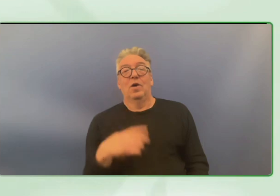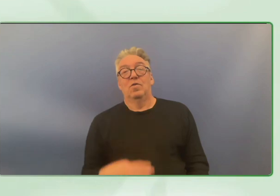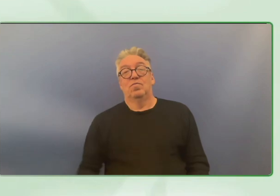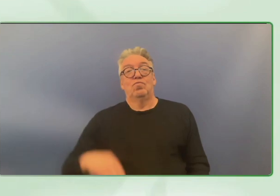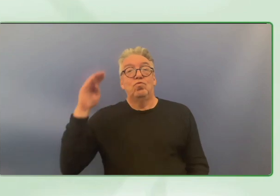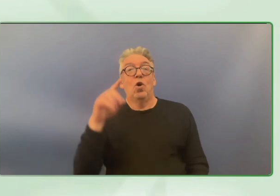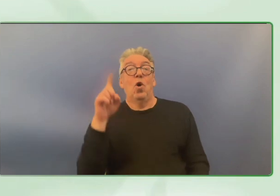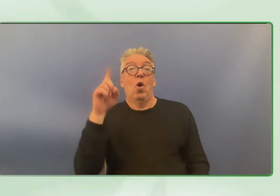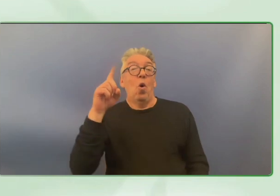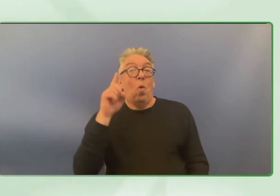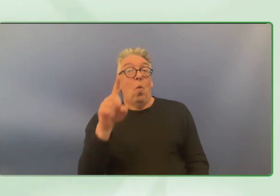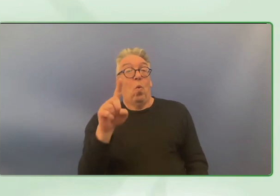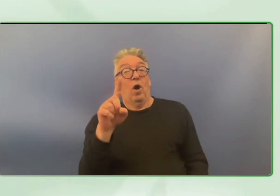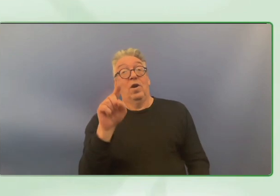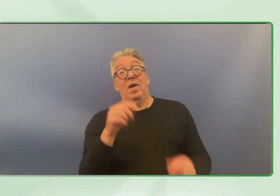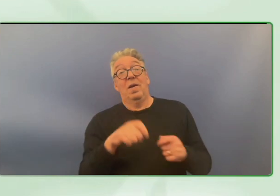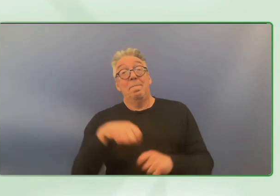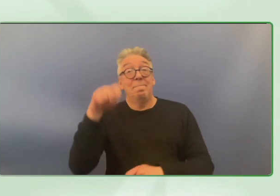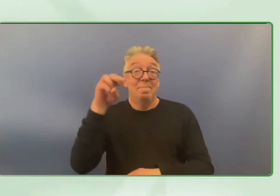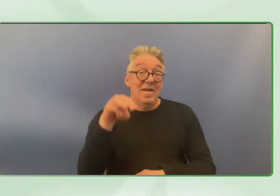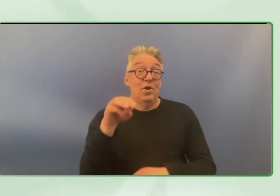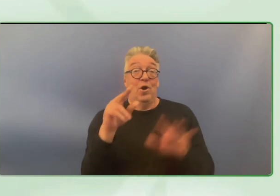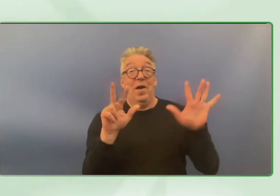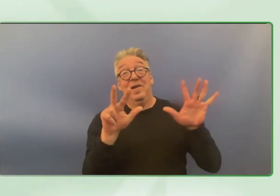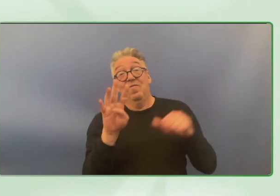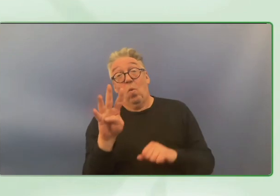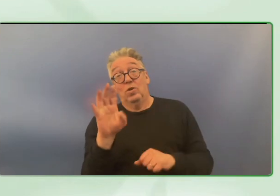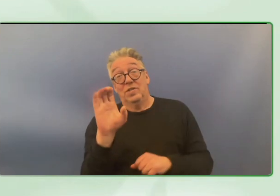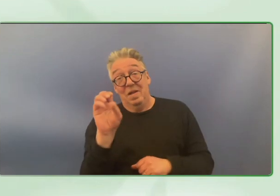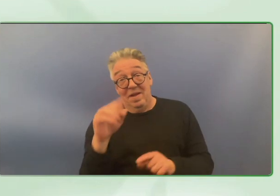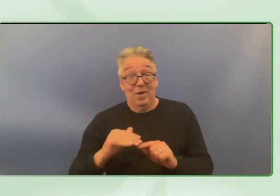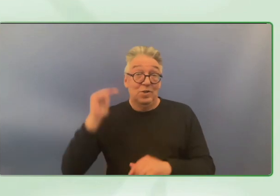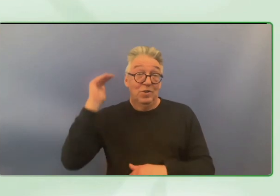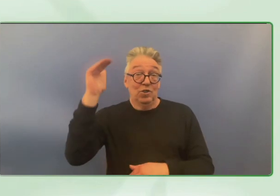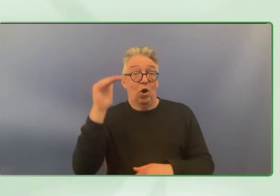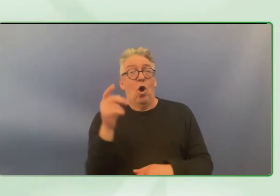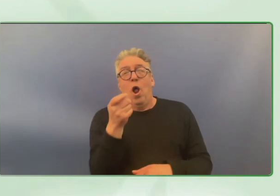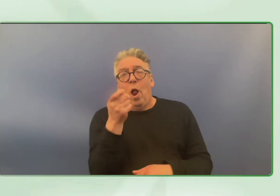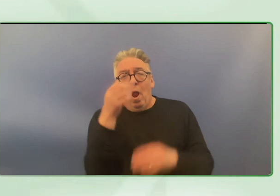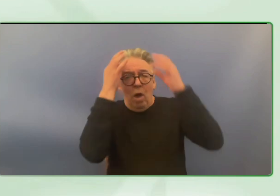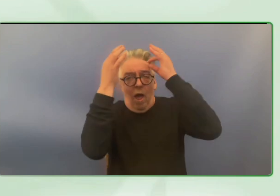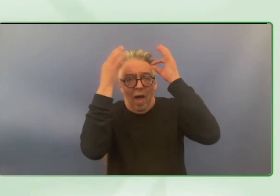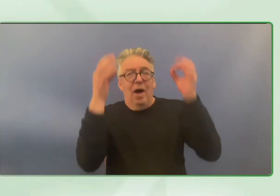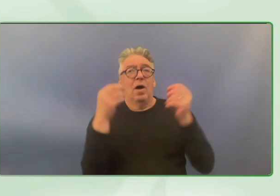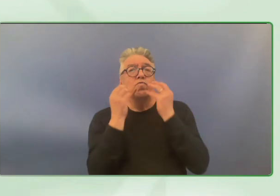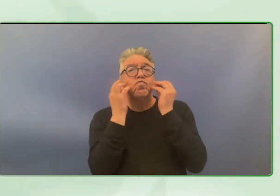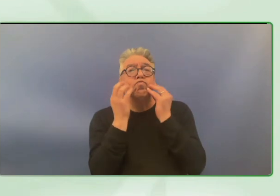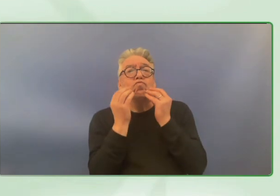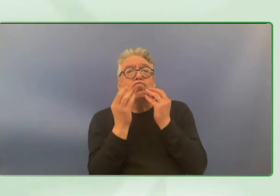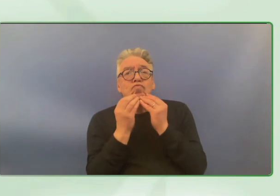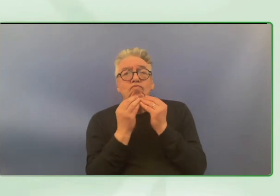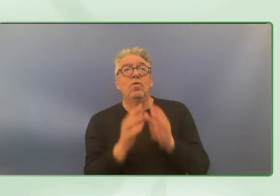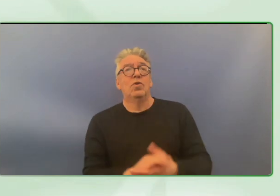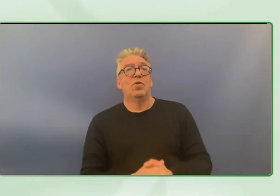184 centimeters tall with some hair on my beard. I'm wearing an